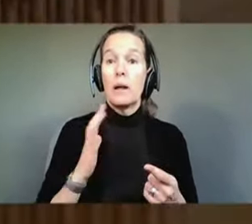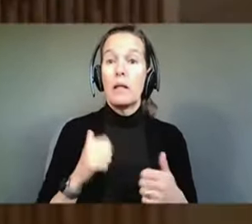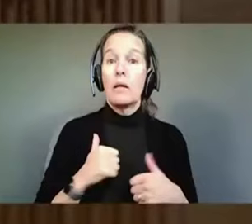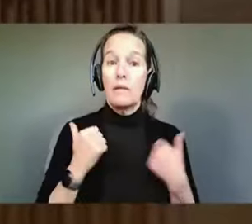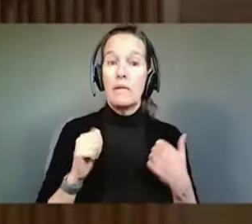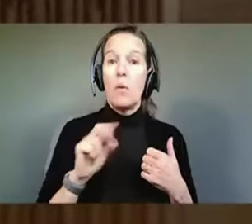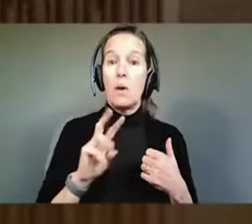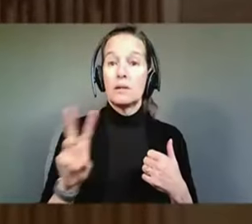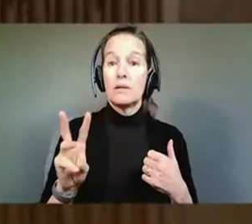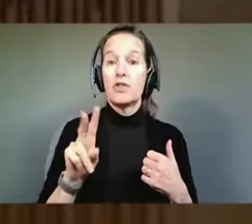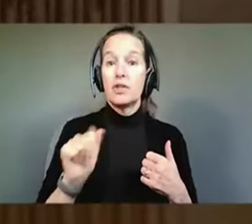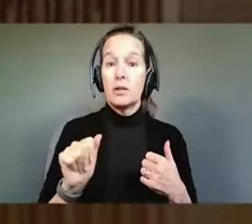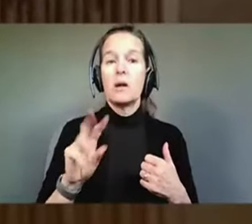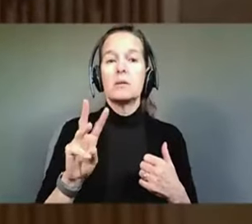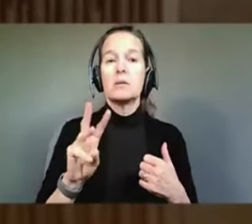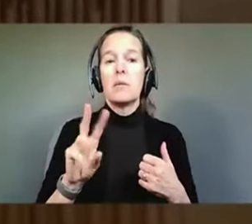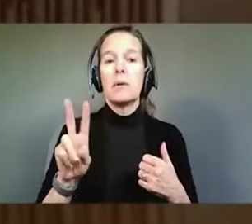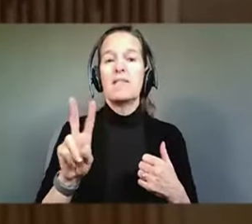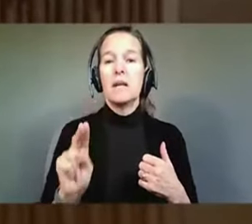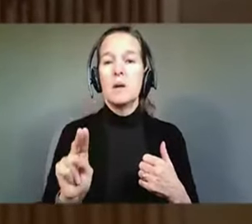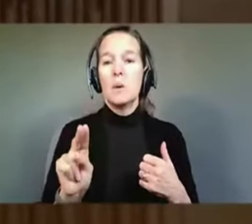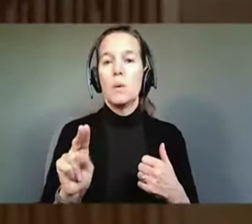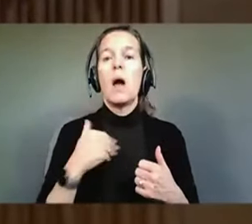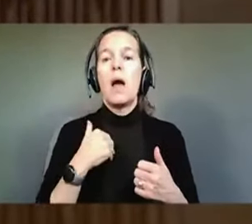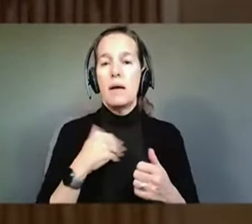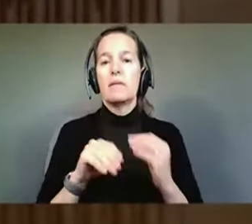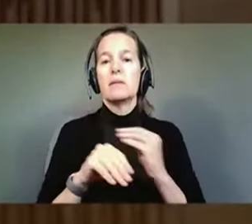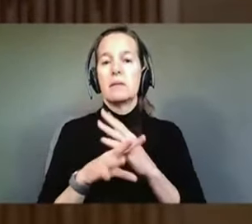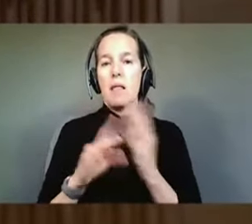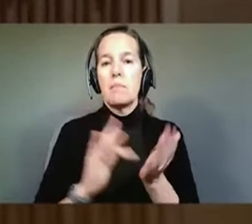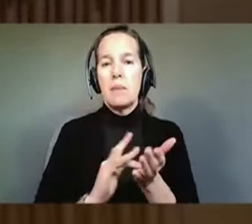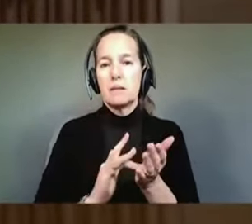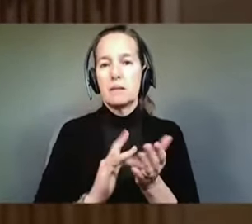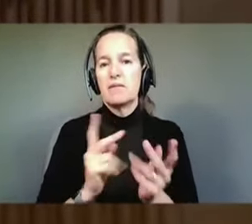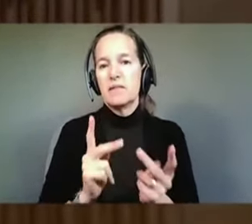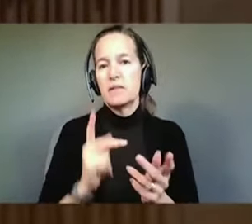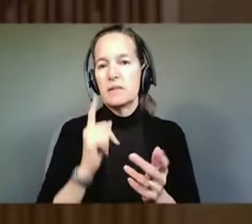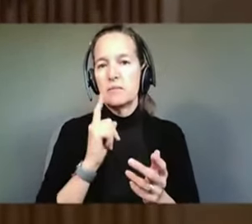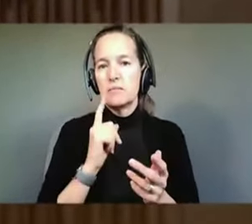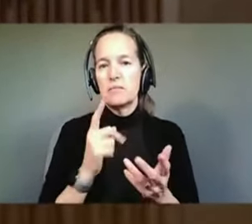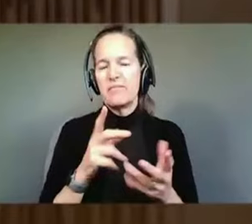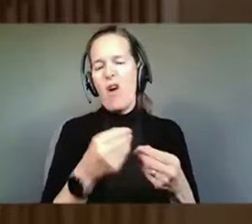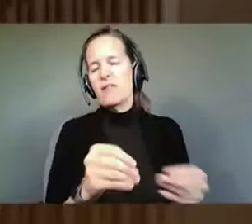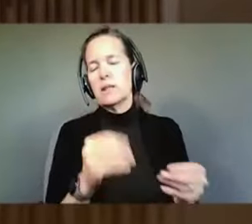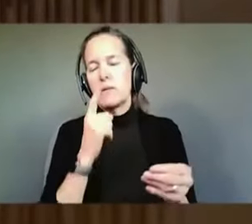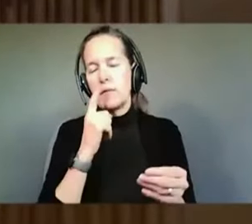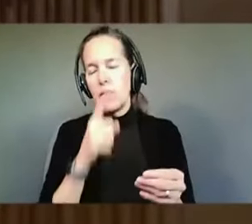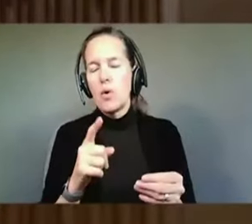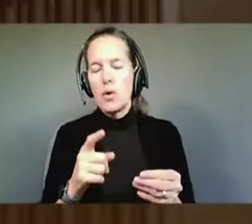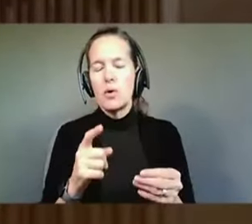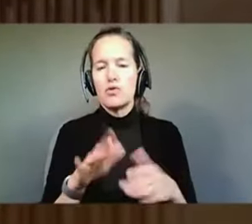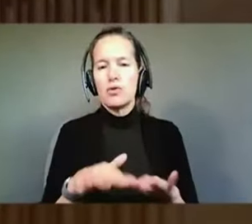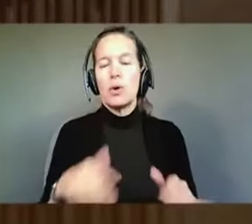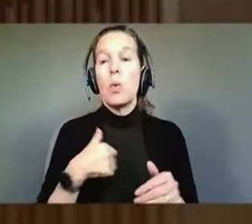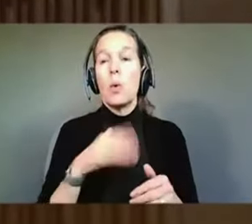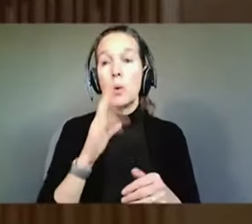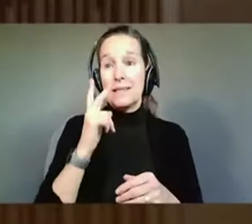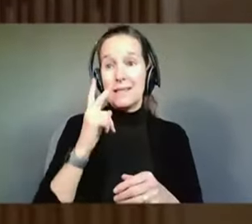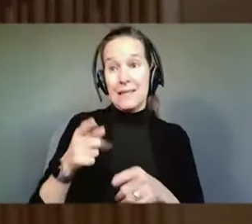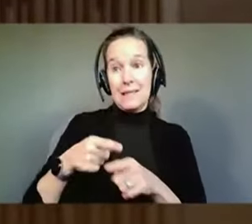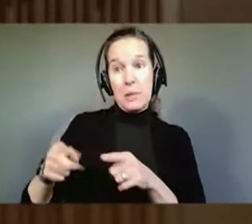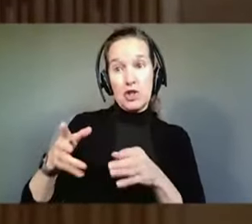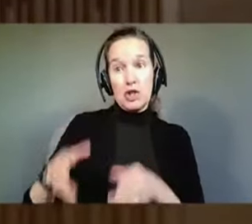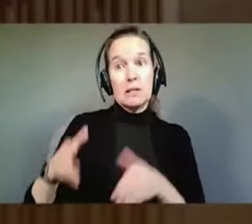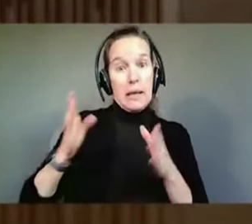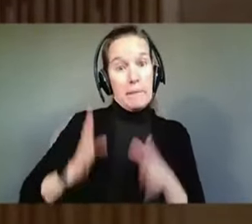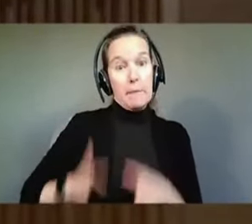a telemedicine office for children. So what would happen was we'd go see the specialist in Morgantown, and then for prior